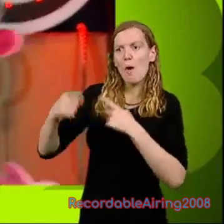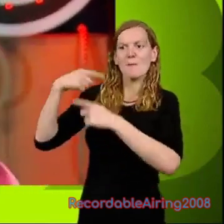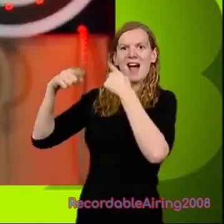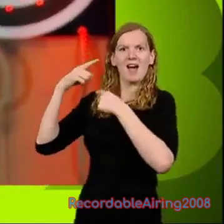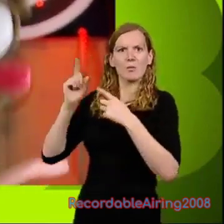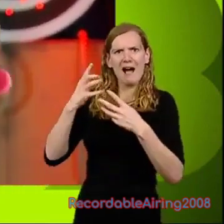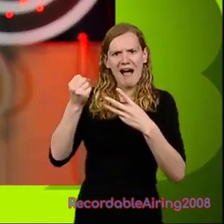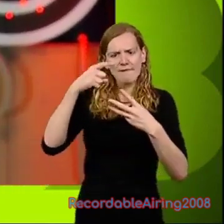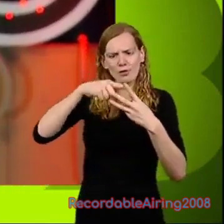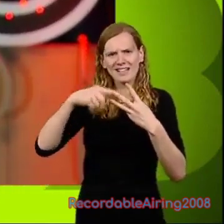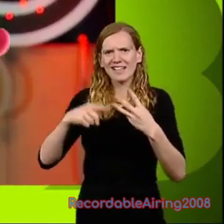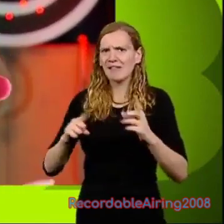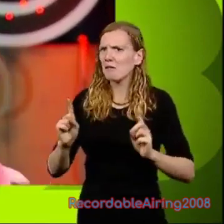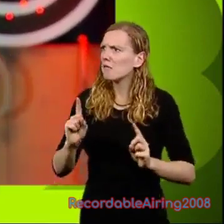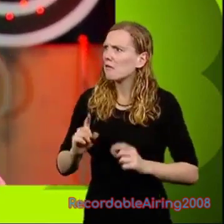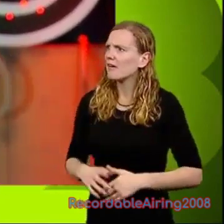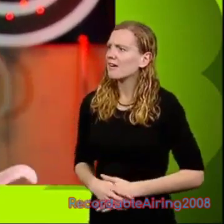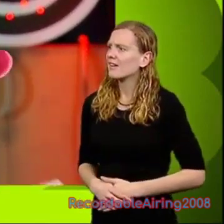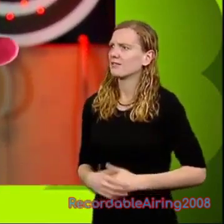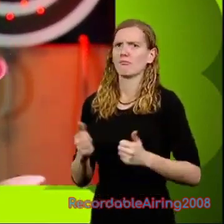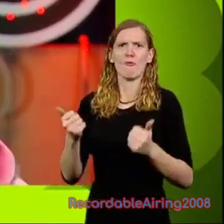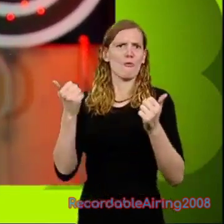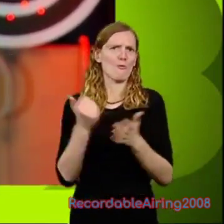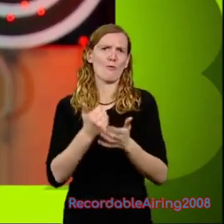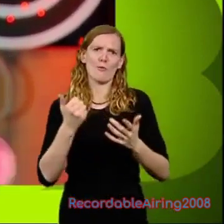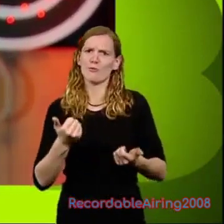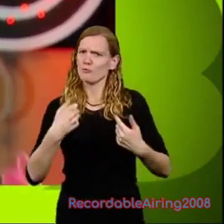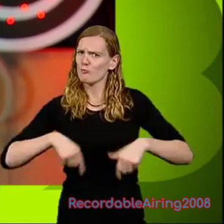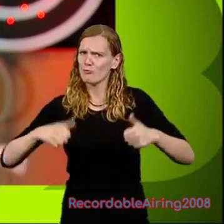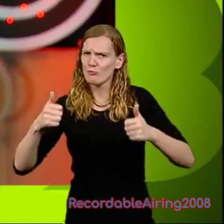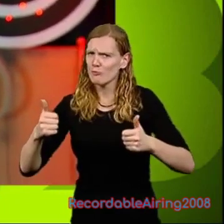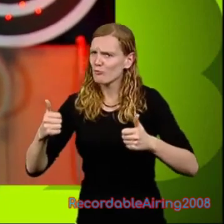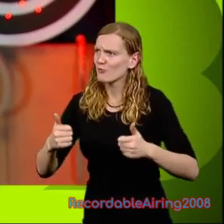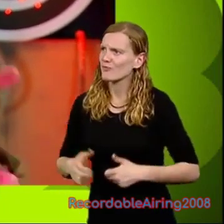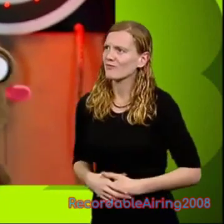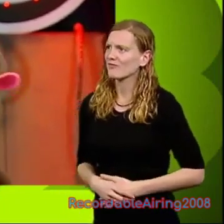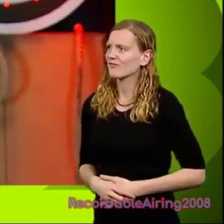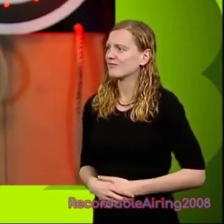We're classy. We're a cut above the rest. We are windy.